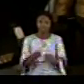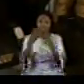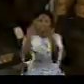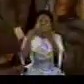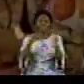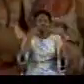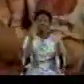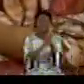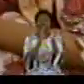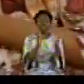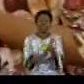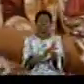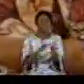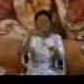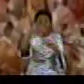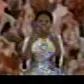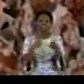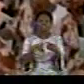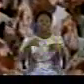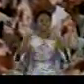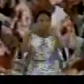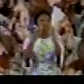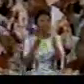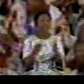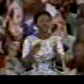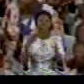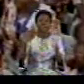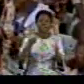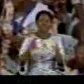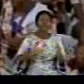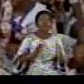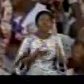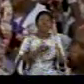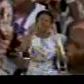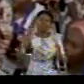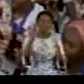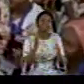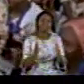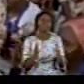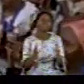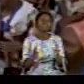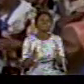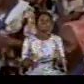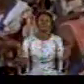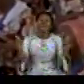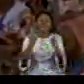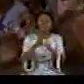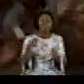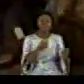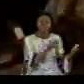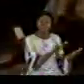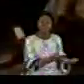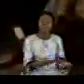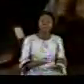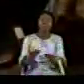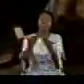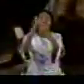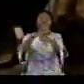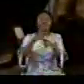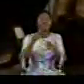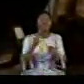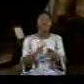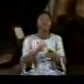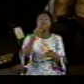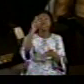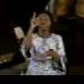sacrifice of praise into the house of the Lord. And we offer up